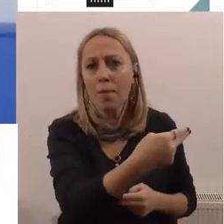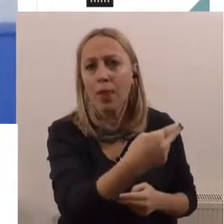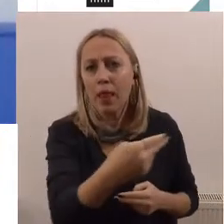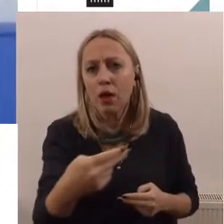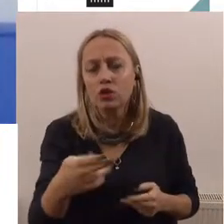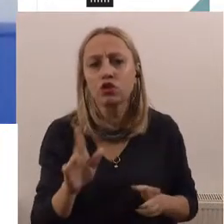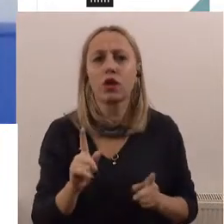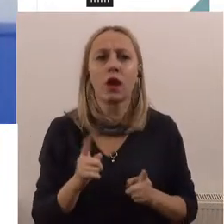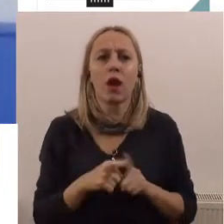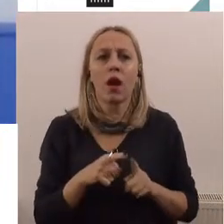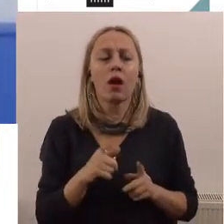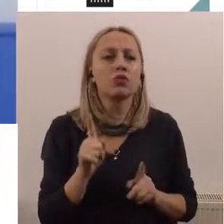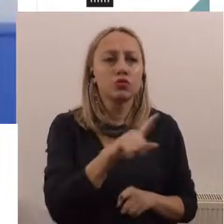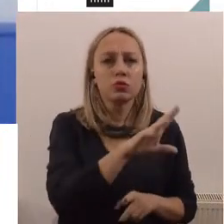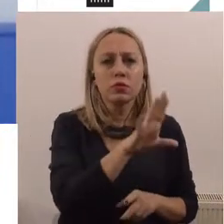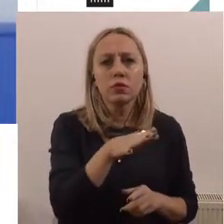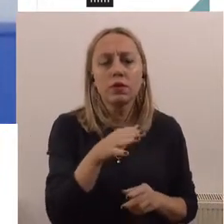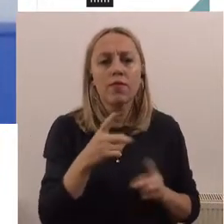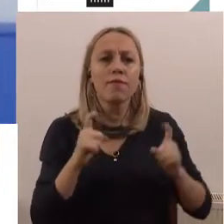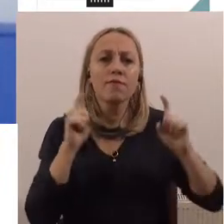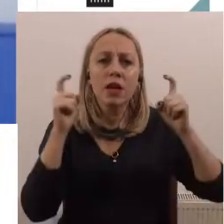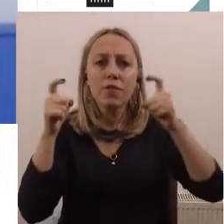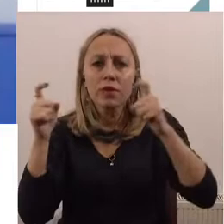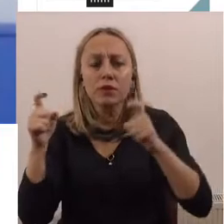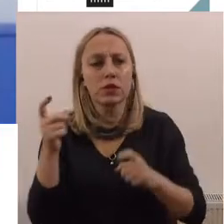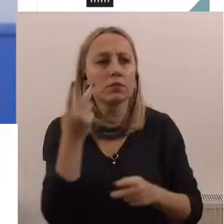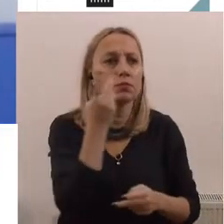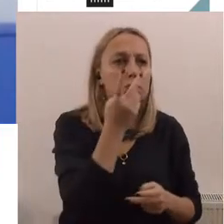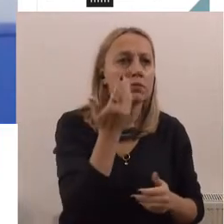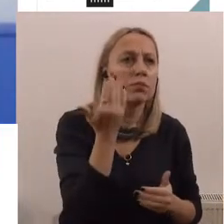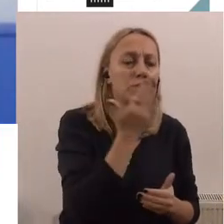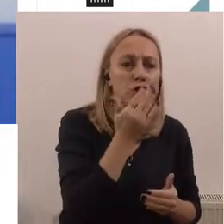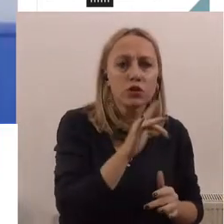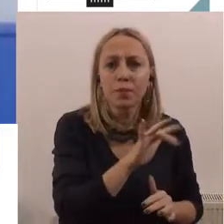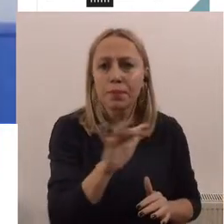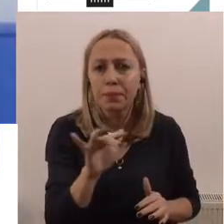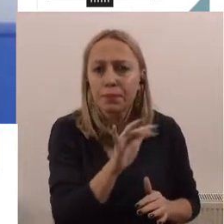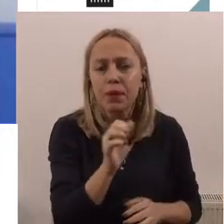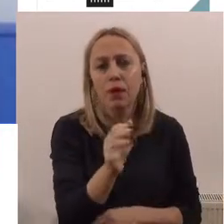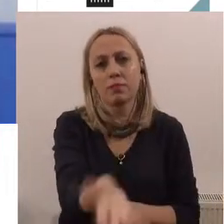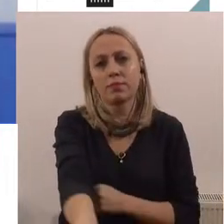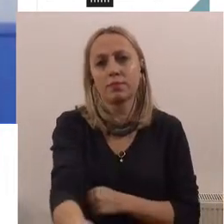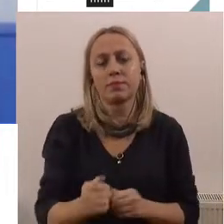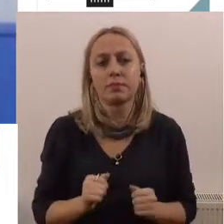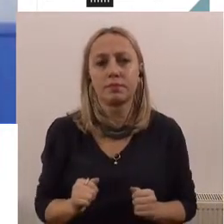labels? The signing, etc.